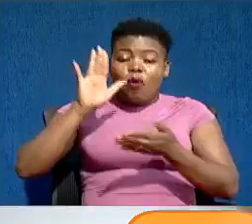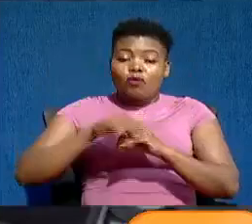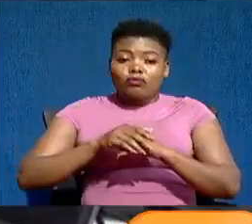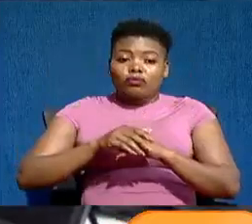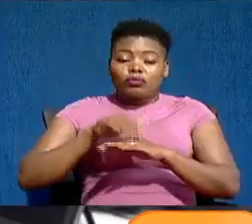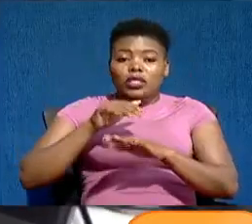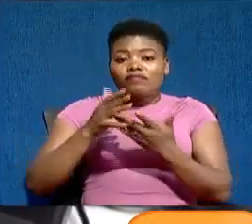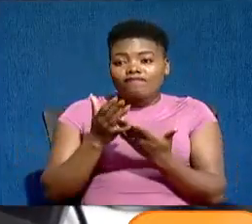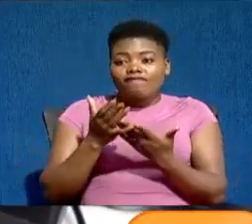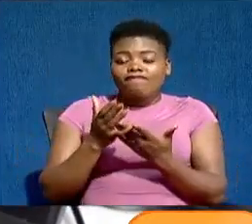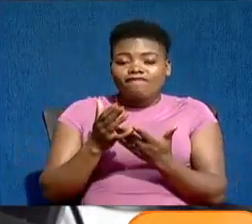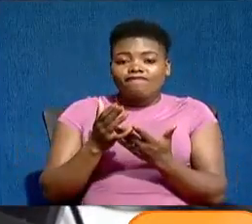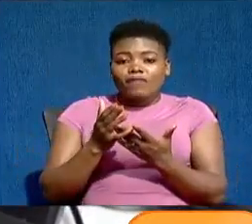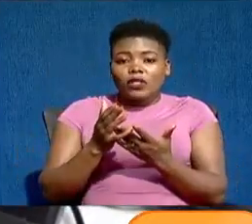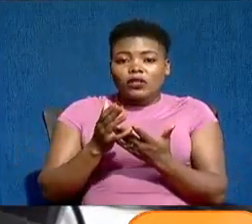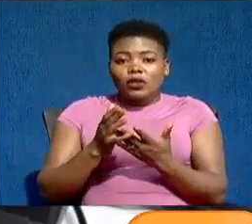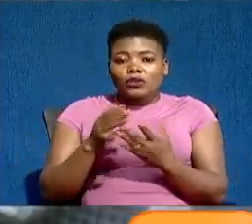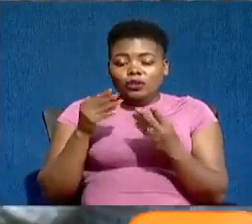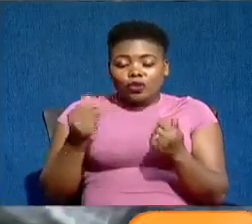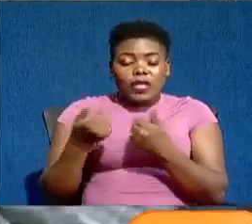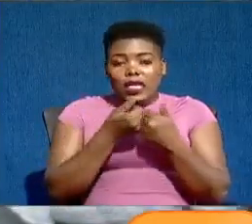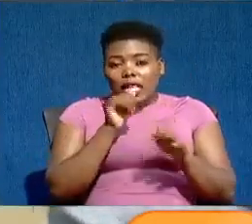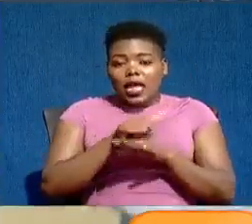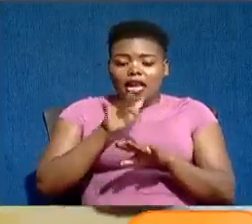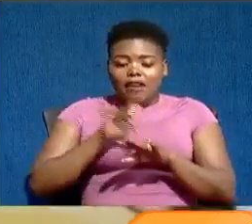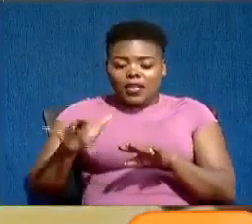the go-to hub for everyday challenges.